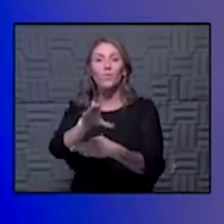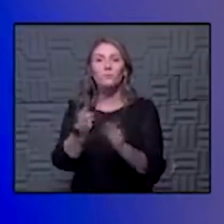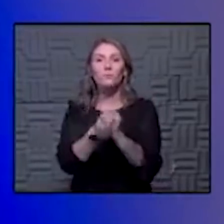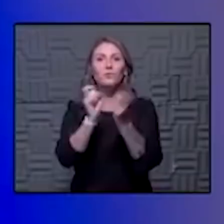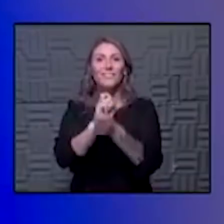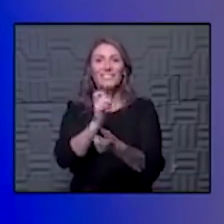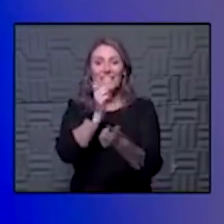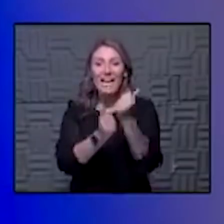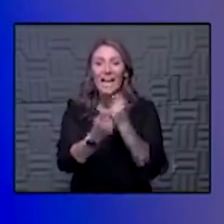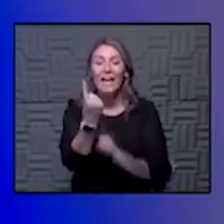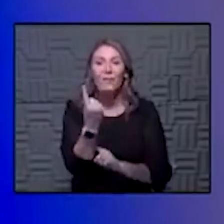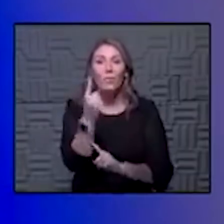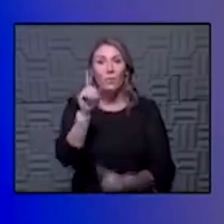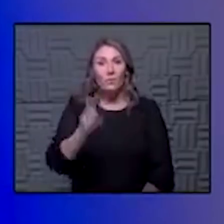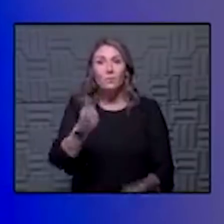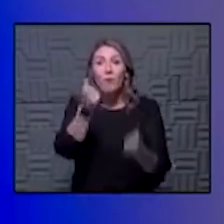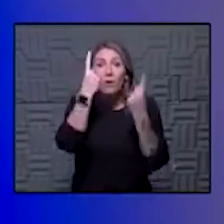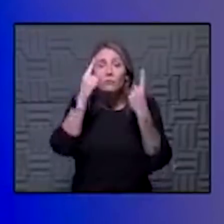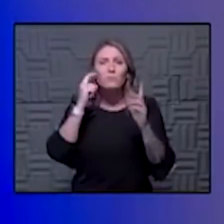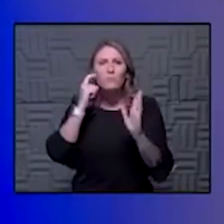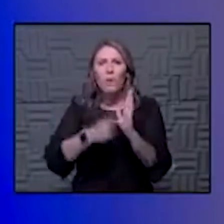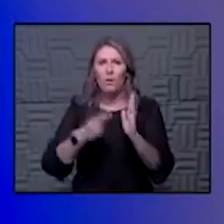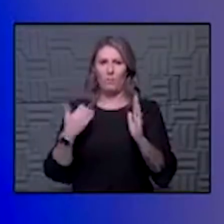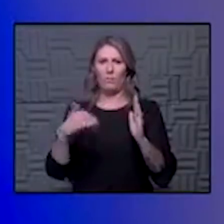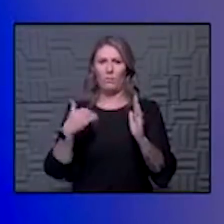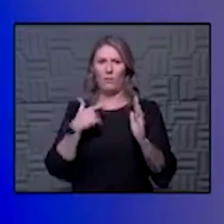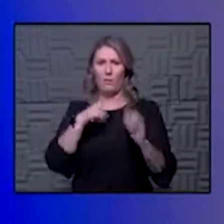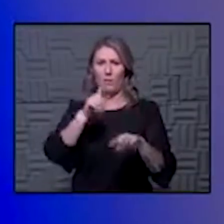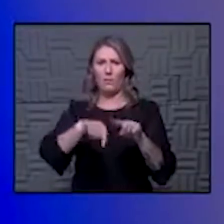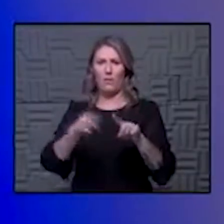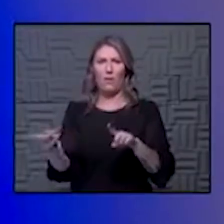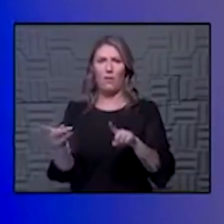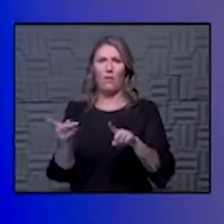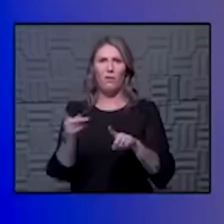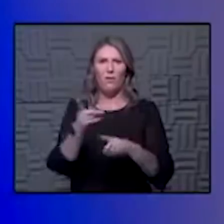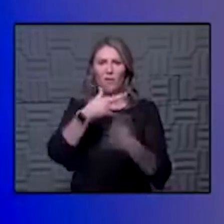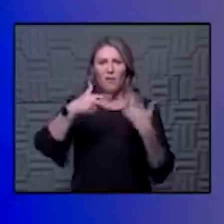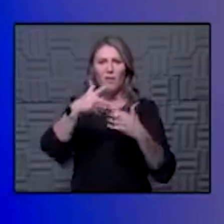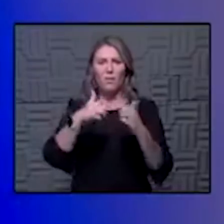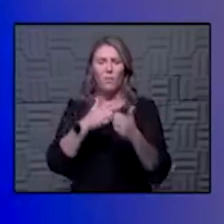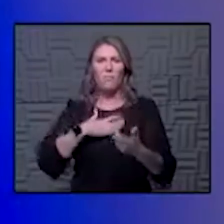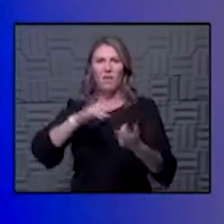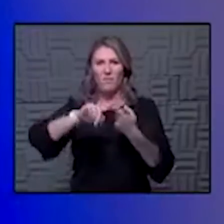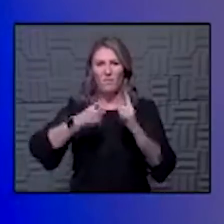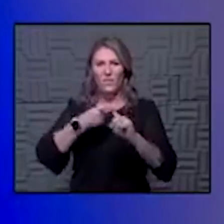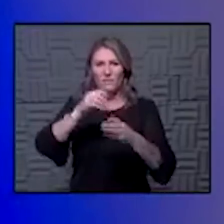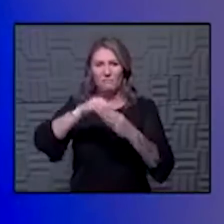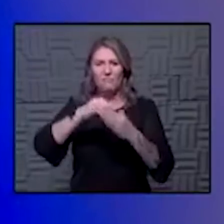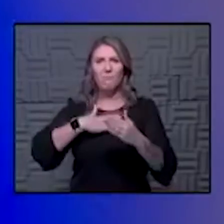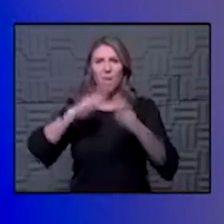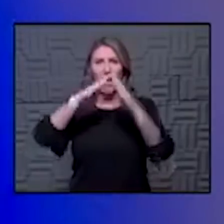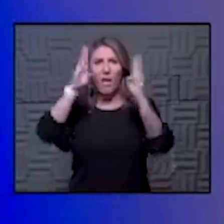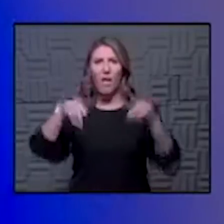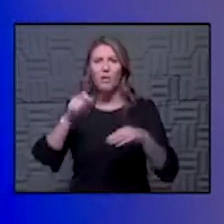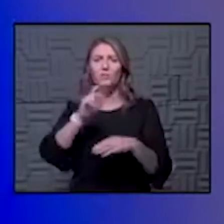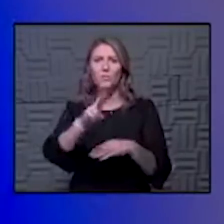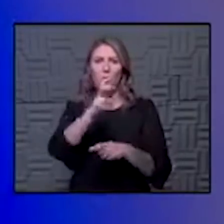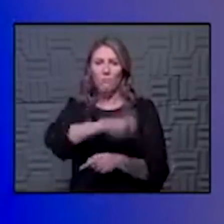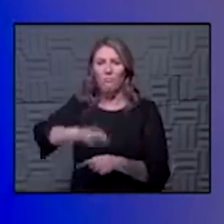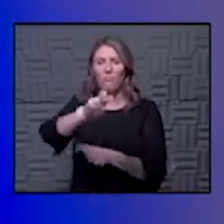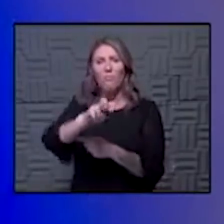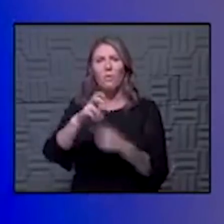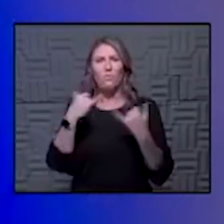be everybody understanding and recognizing that I can't get together with these 5 or 6 friends in my house or go on a trip with them right